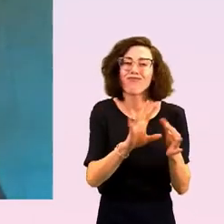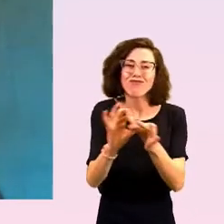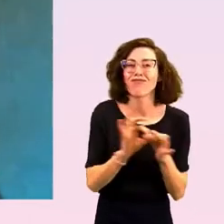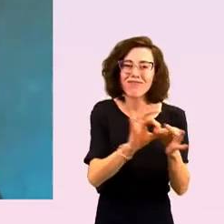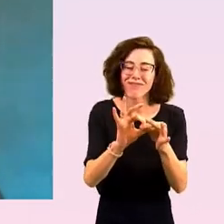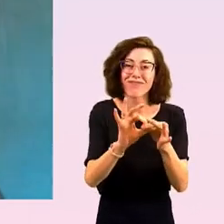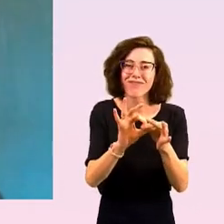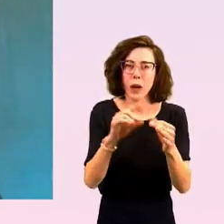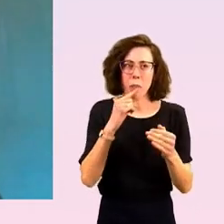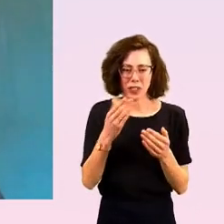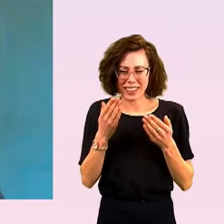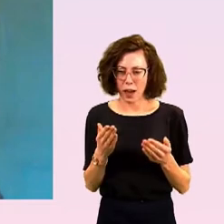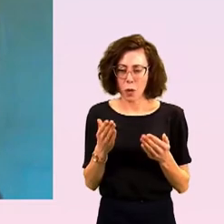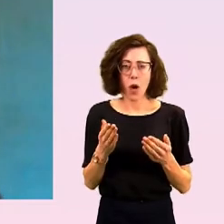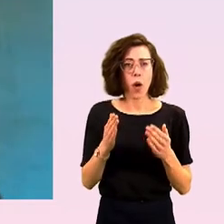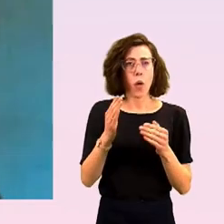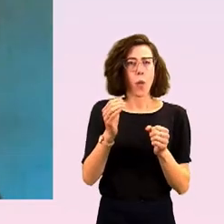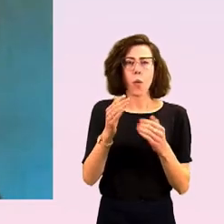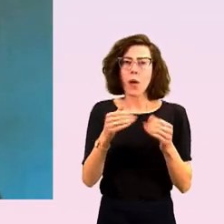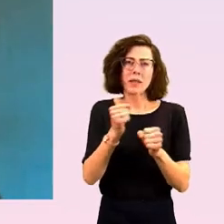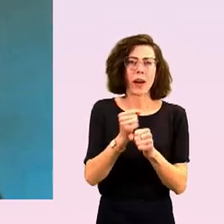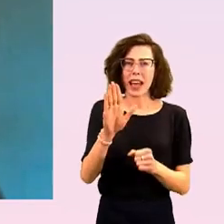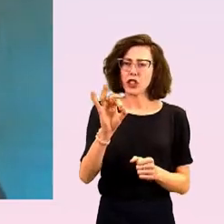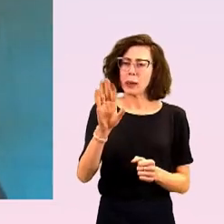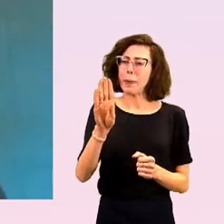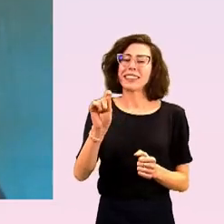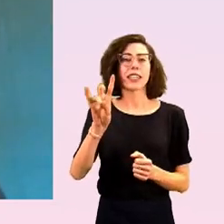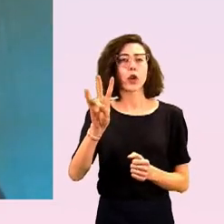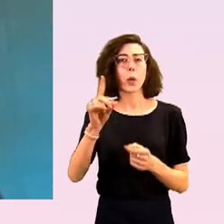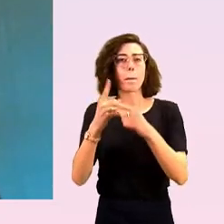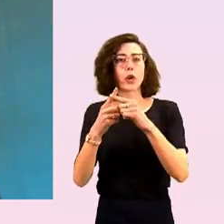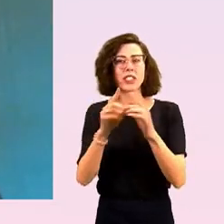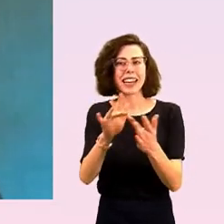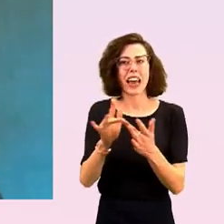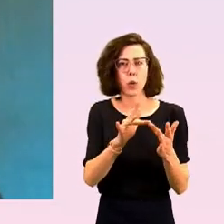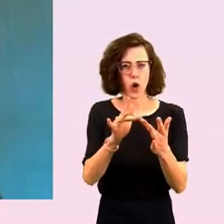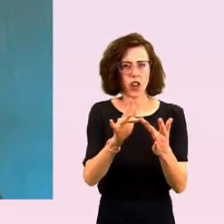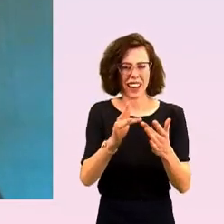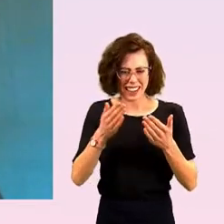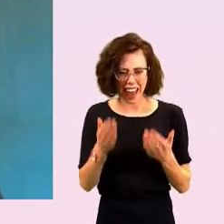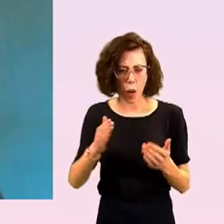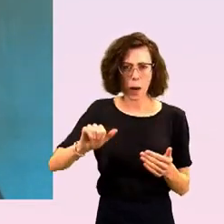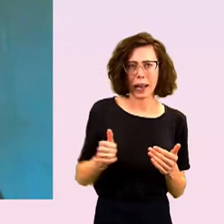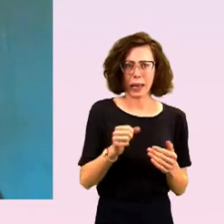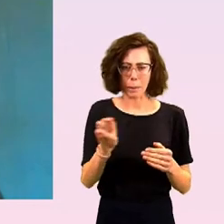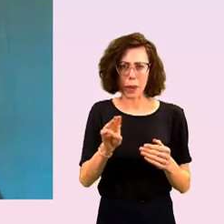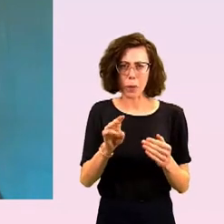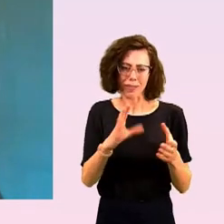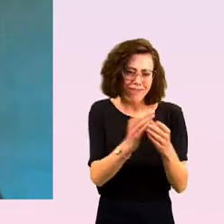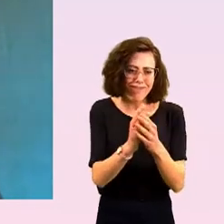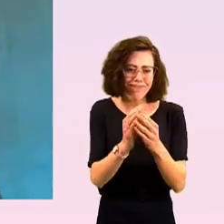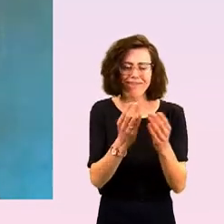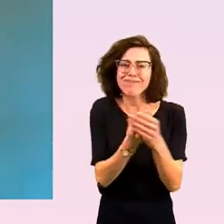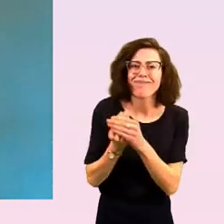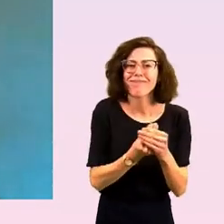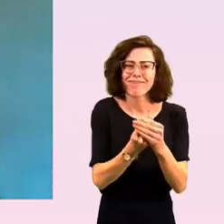are LGBTQ plus staff networks doing to keep people connected in COVID and beyond? And where are they going